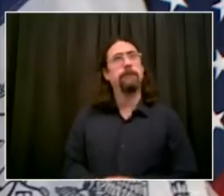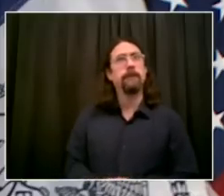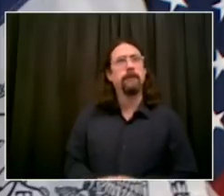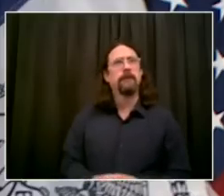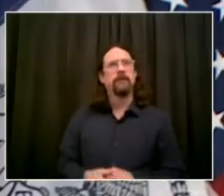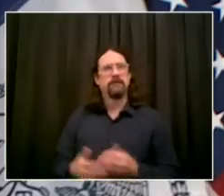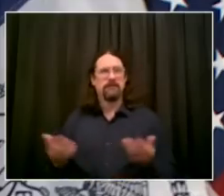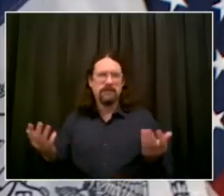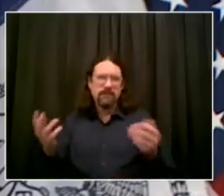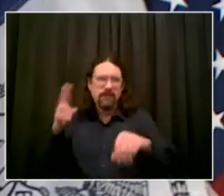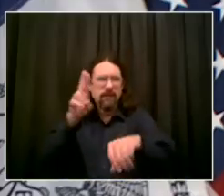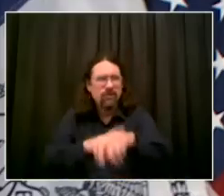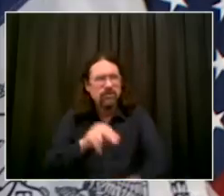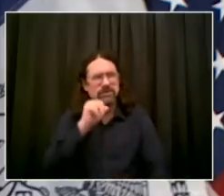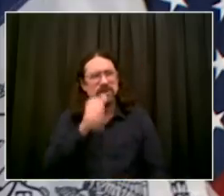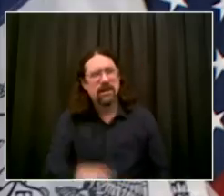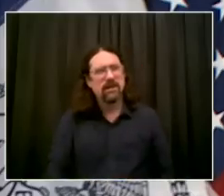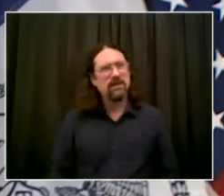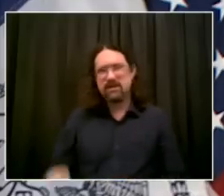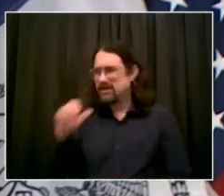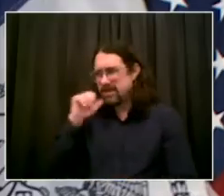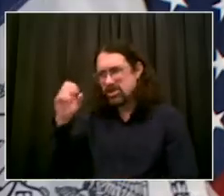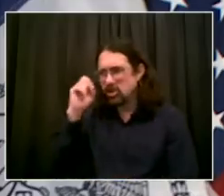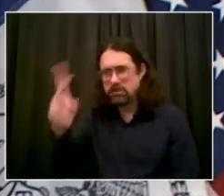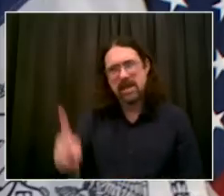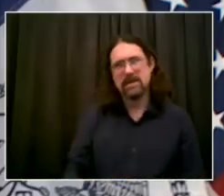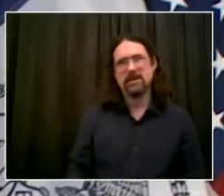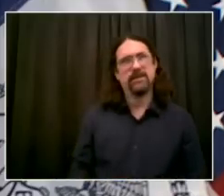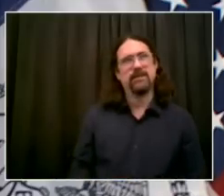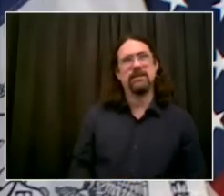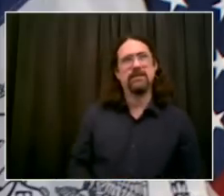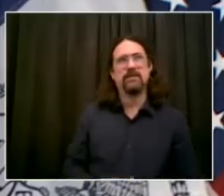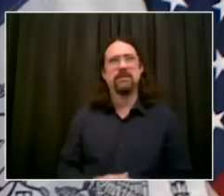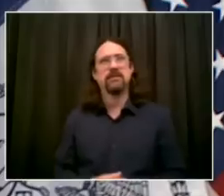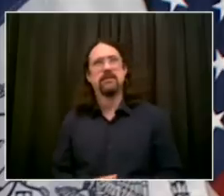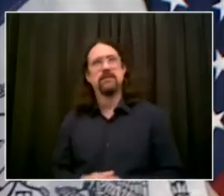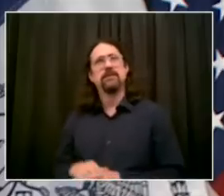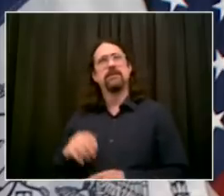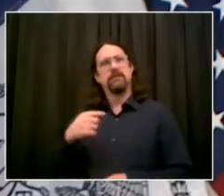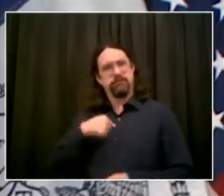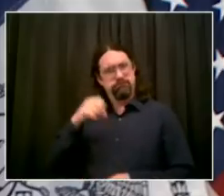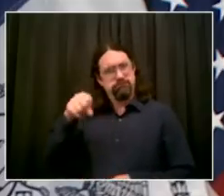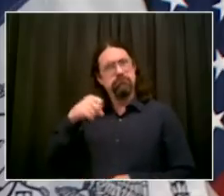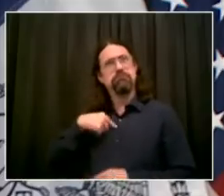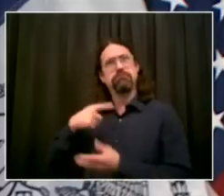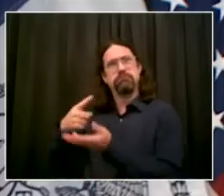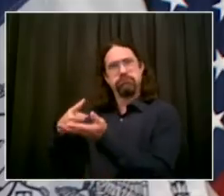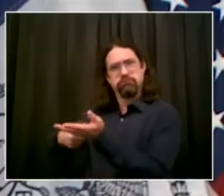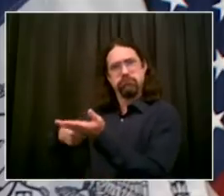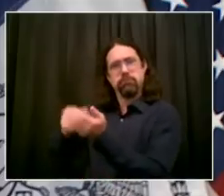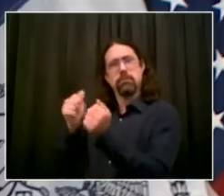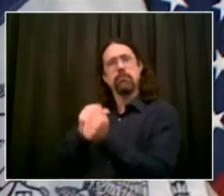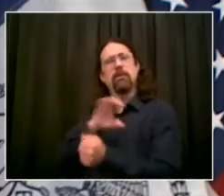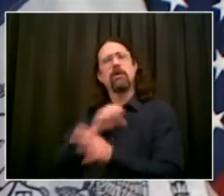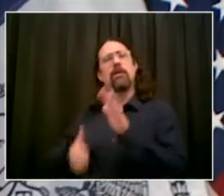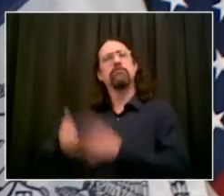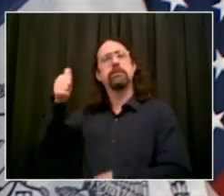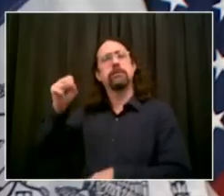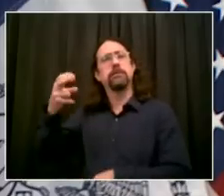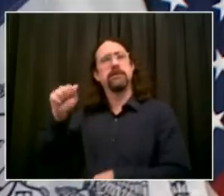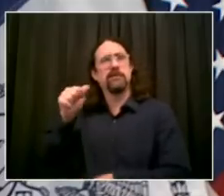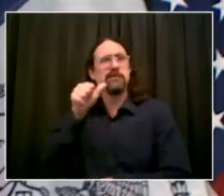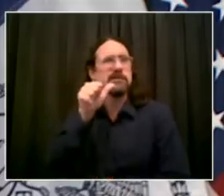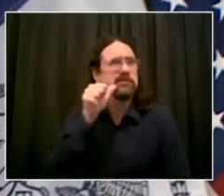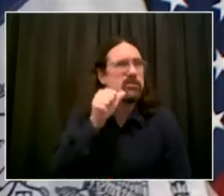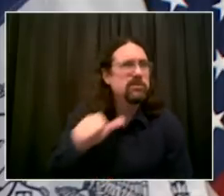this morning. There is something here that needs to be fixed right away, and that's why I'm being abundantly clear. It will be fixed today and made